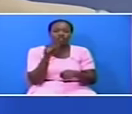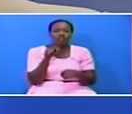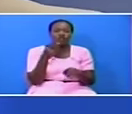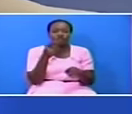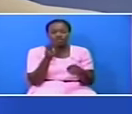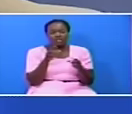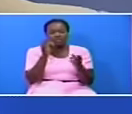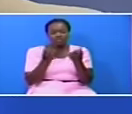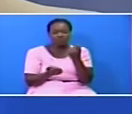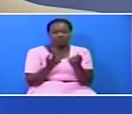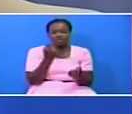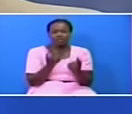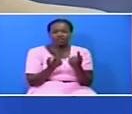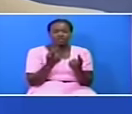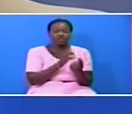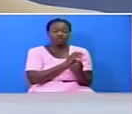purpose,